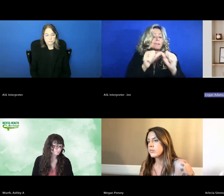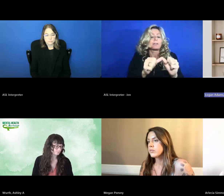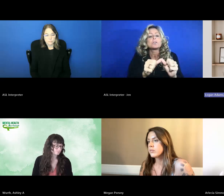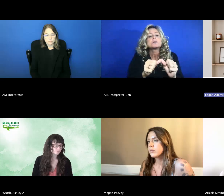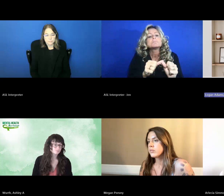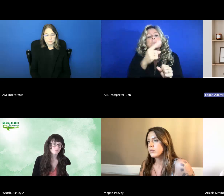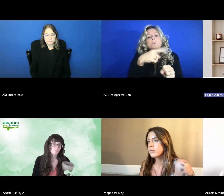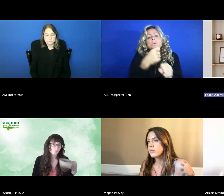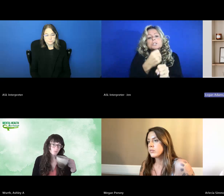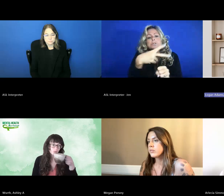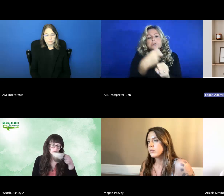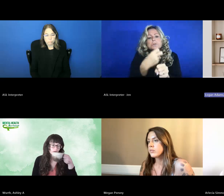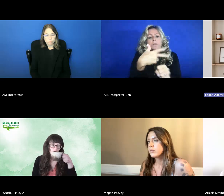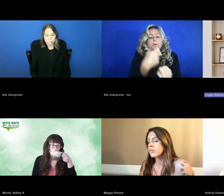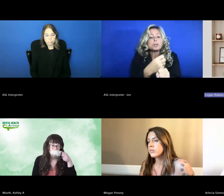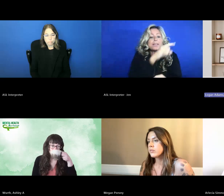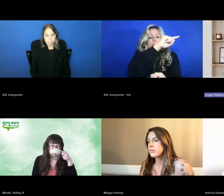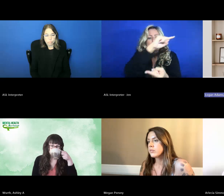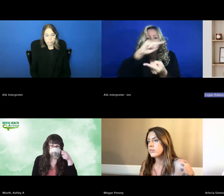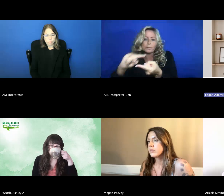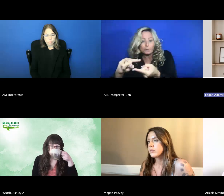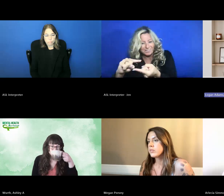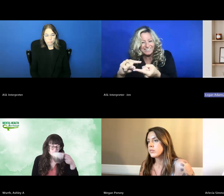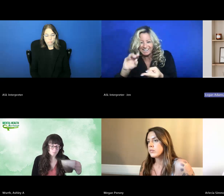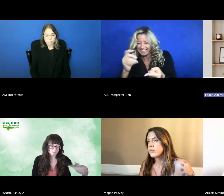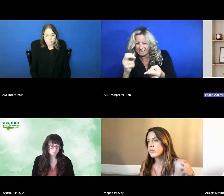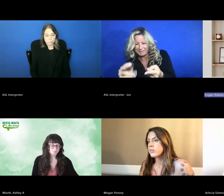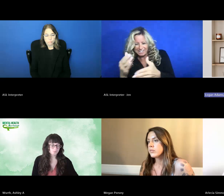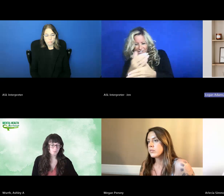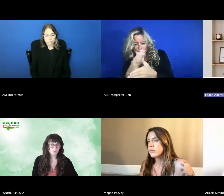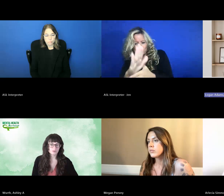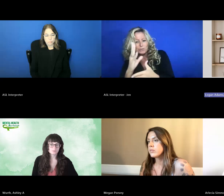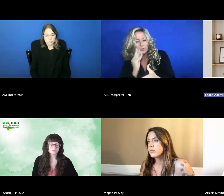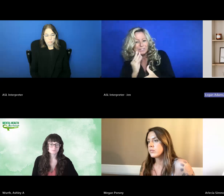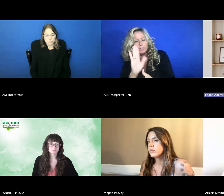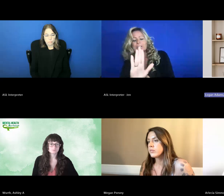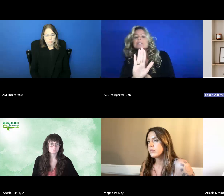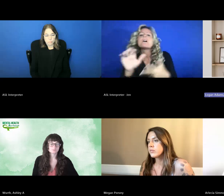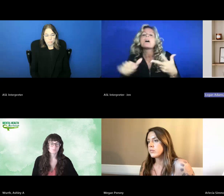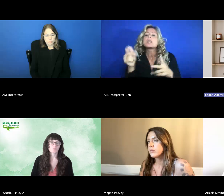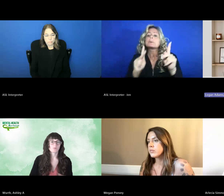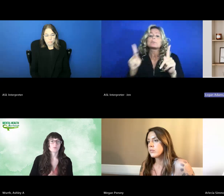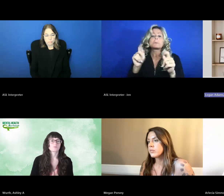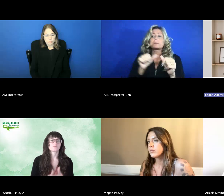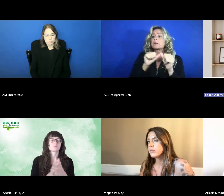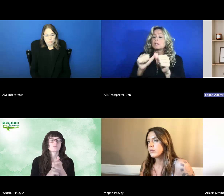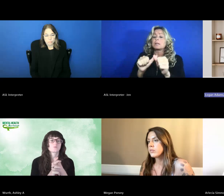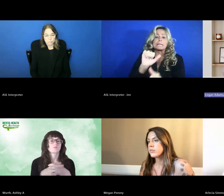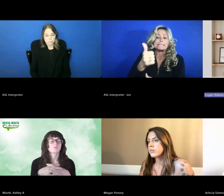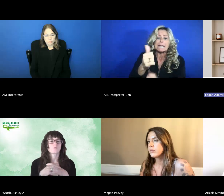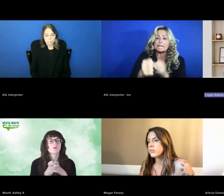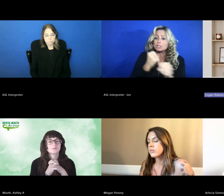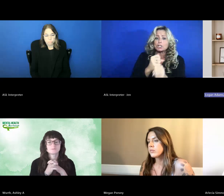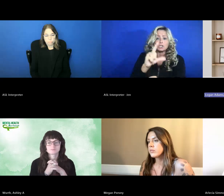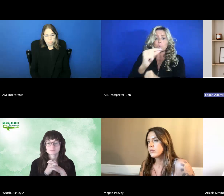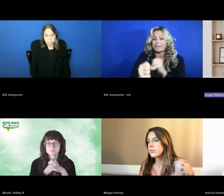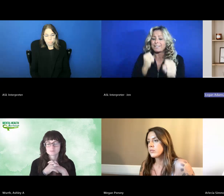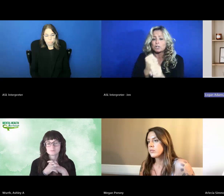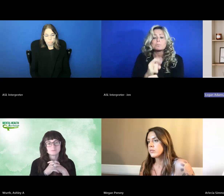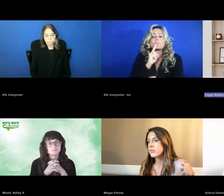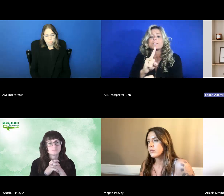couple of years and then taper off, as kind of Megan shared. It was her story. Other folks, they may be on it for decades, right? But it's